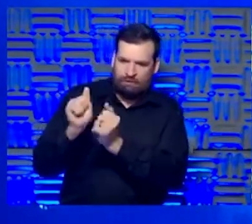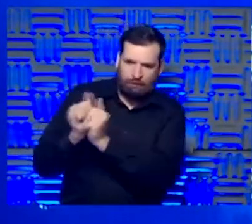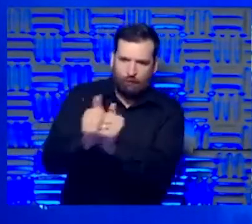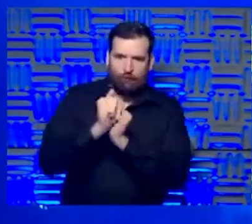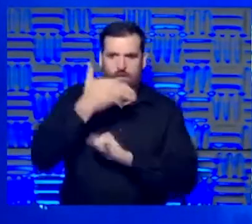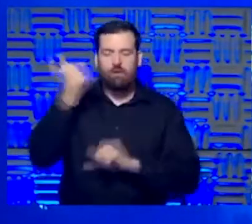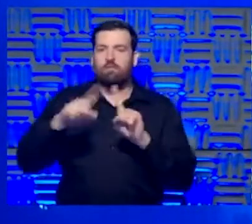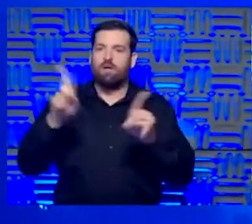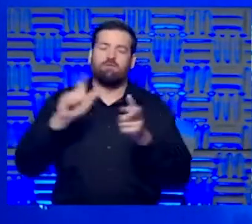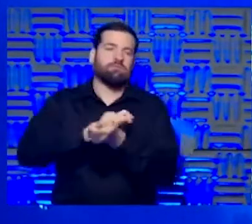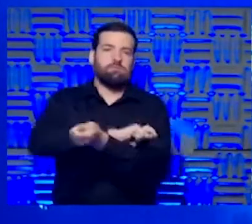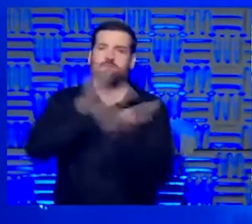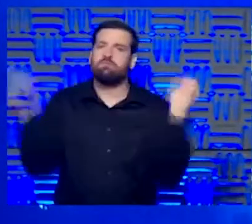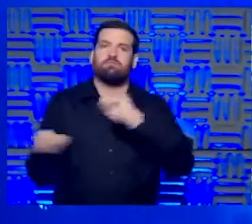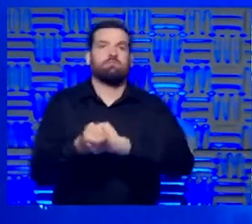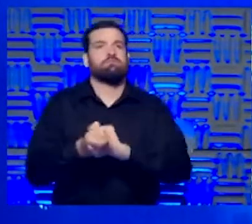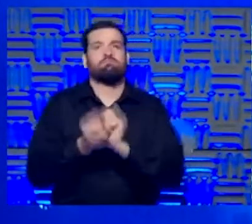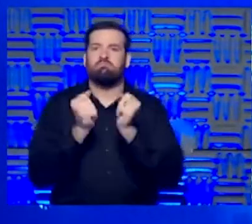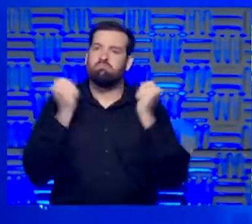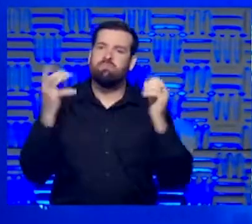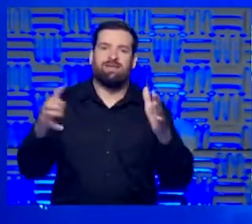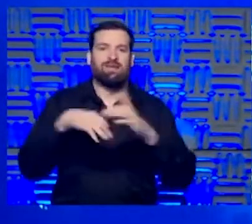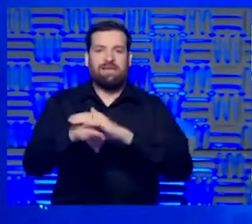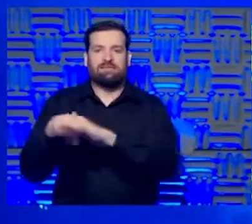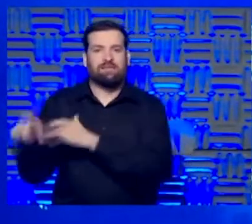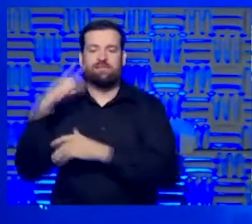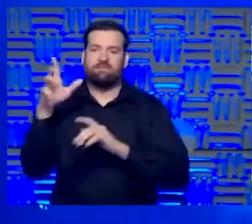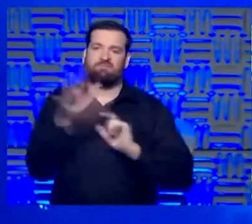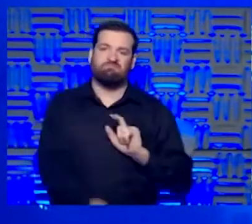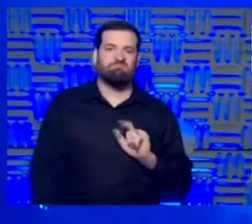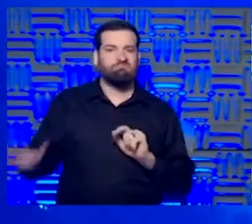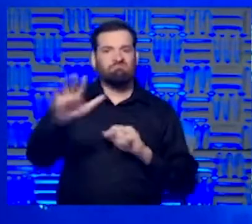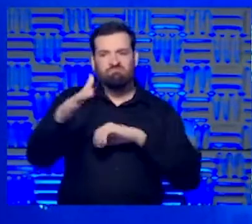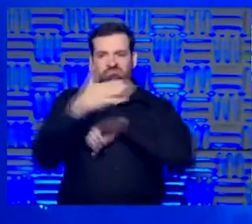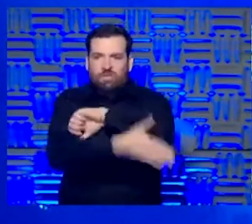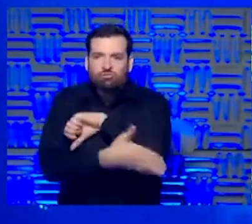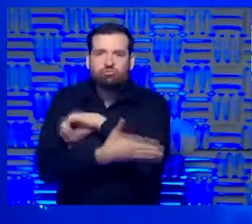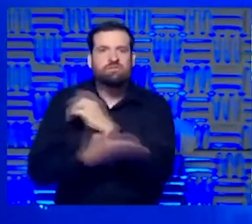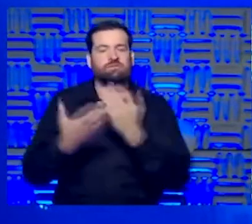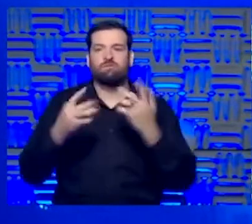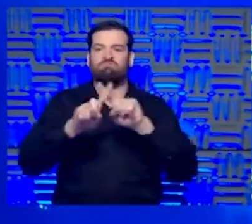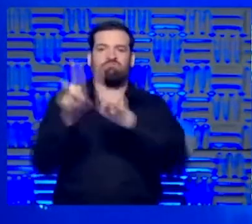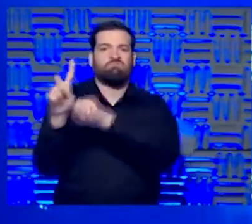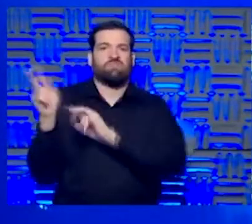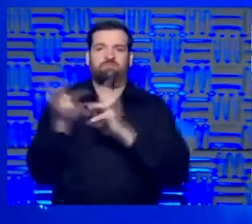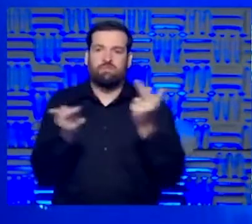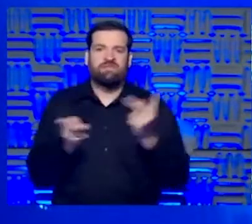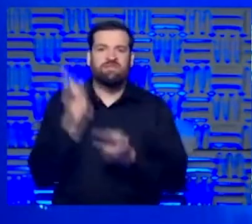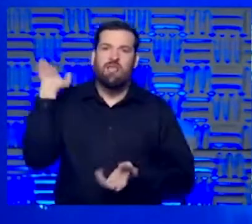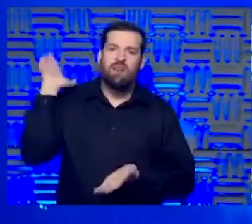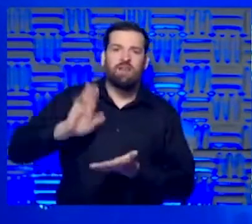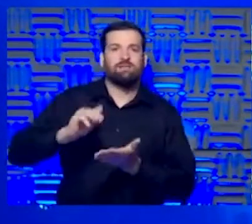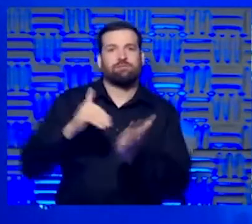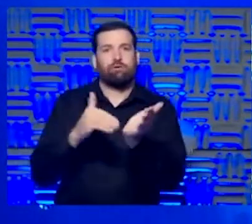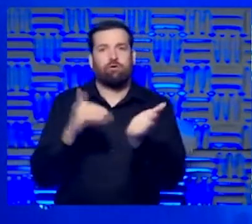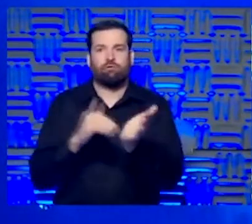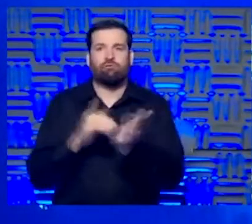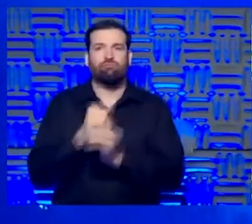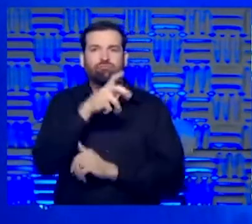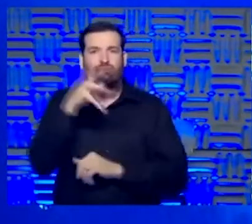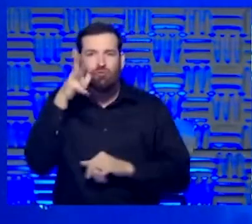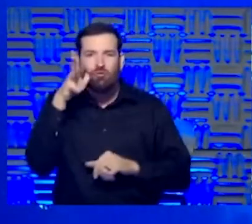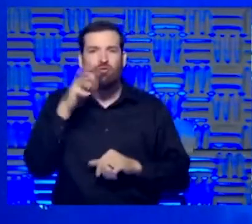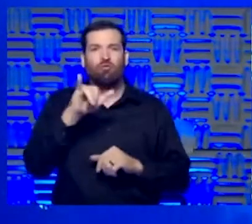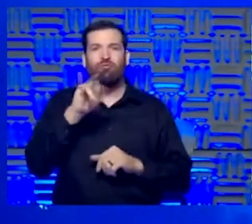been revolutionary, and I think it opens up access all across countries and in places where there aren't as many physicians, especially rural and inner